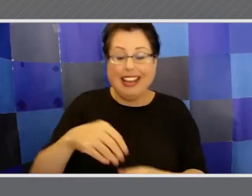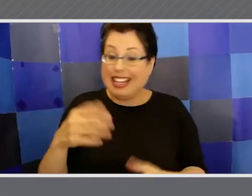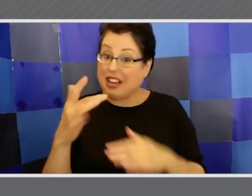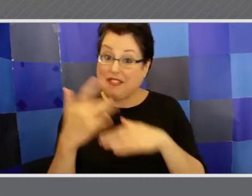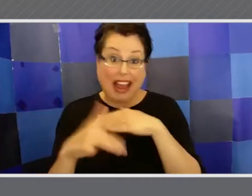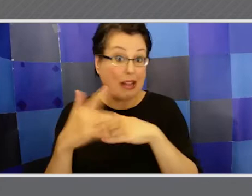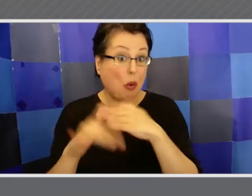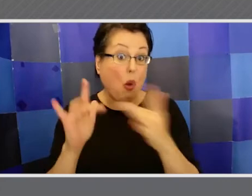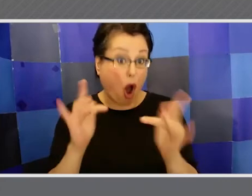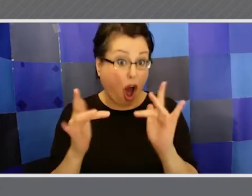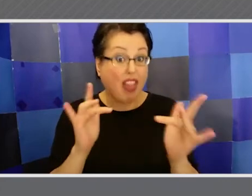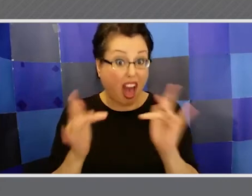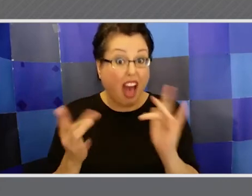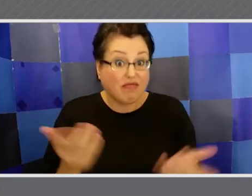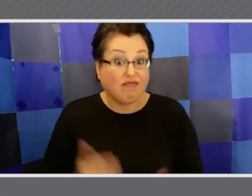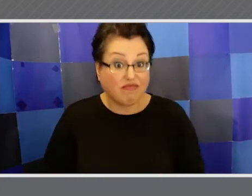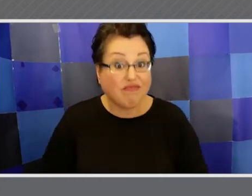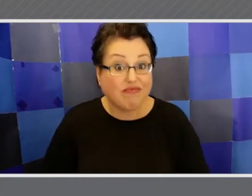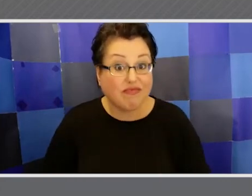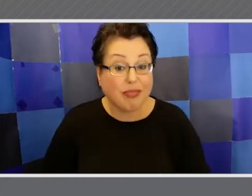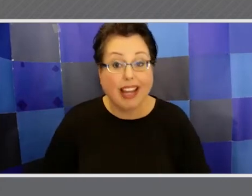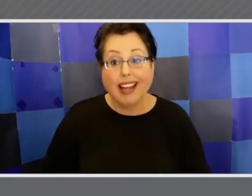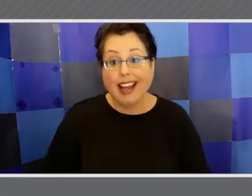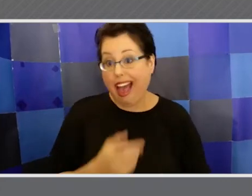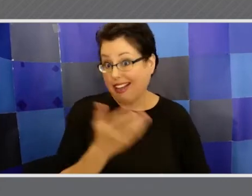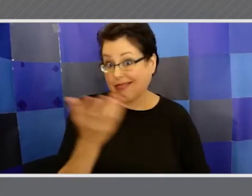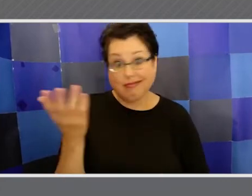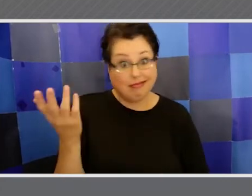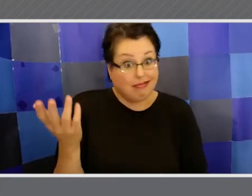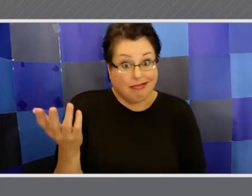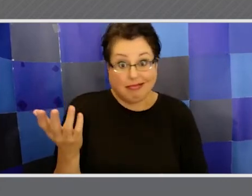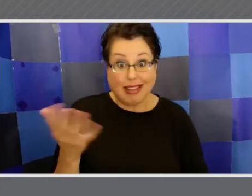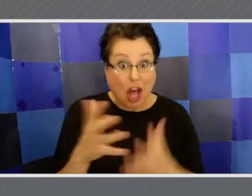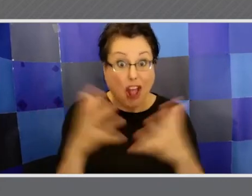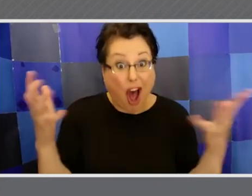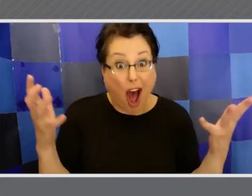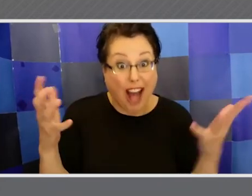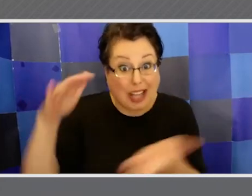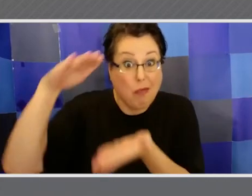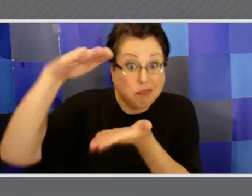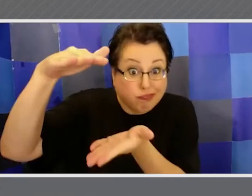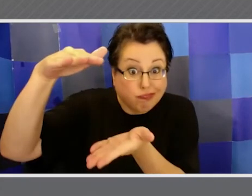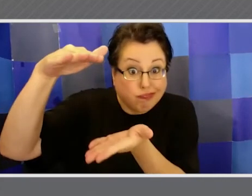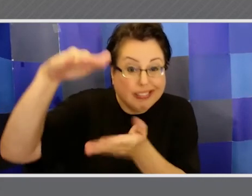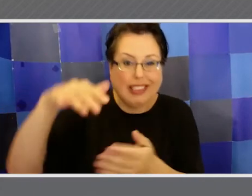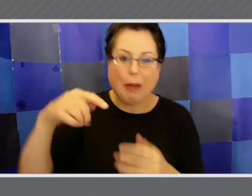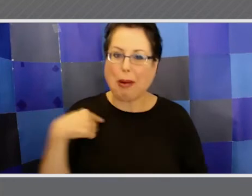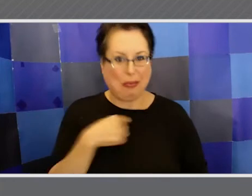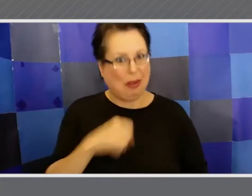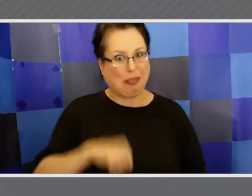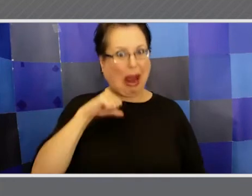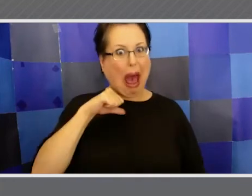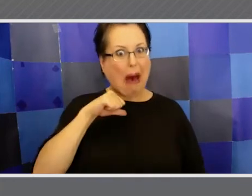in PDF form, and it's a lot, and we're proud of it.